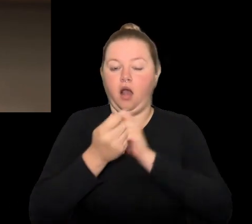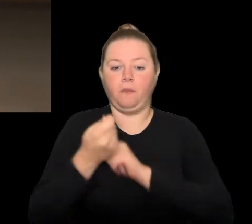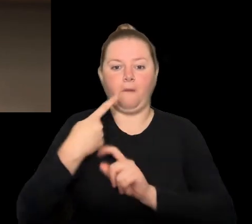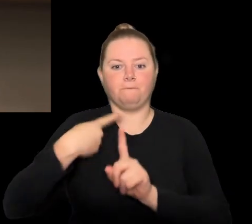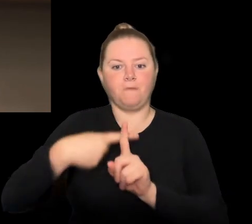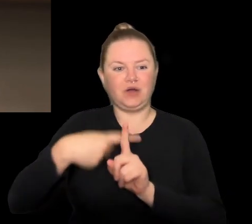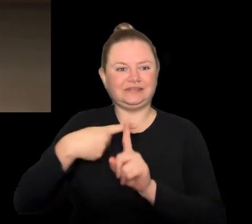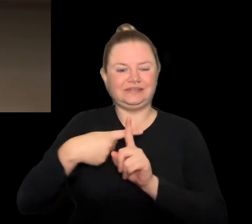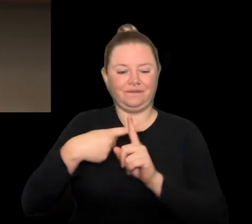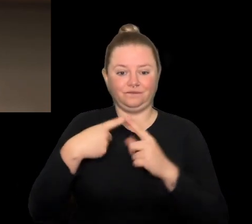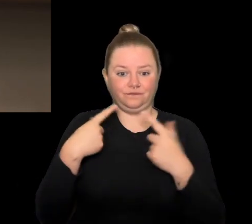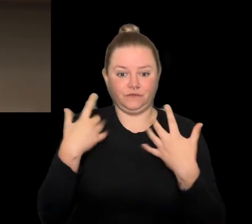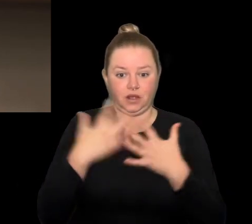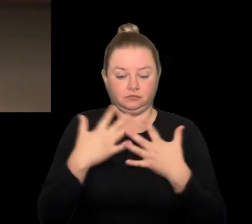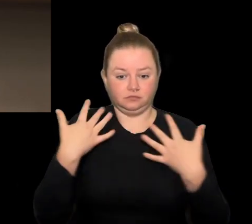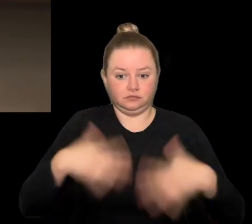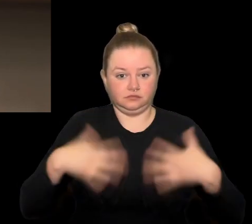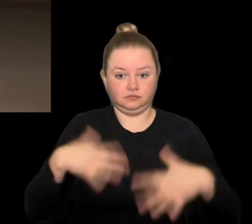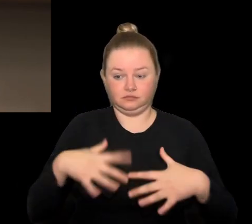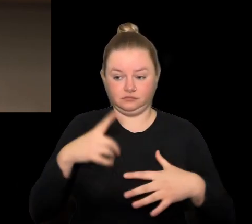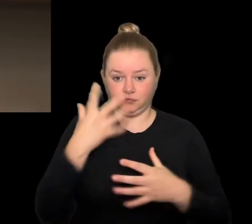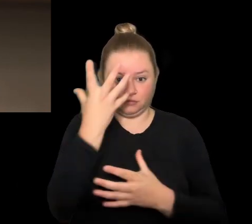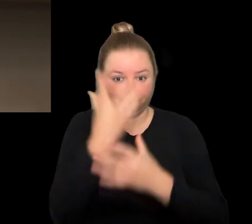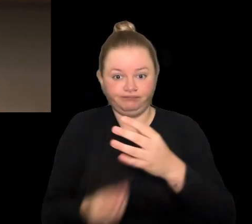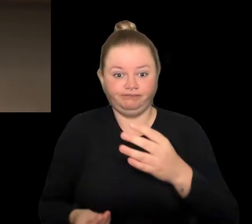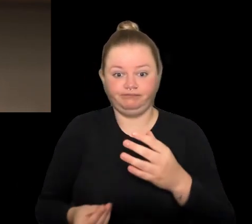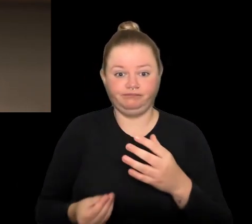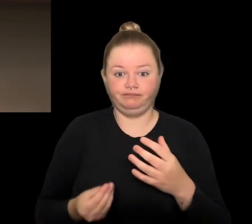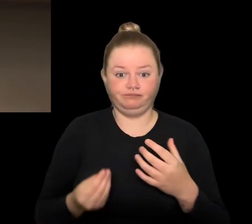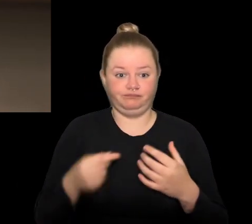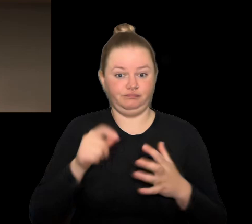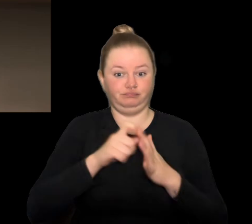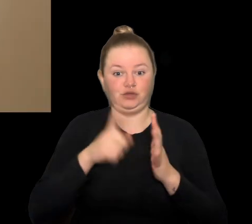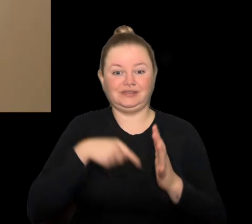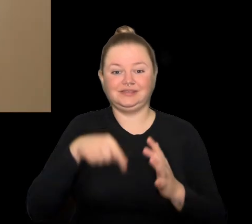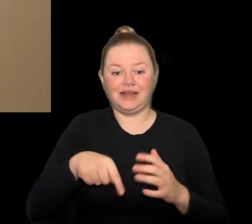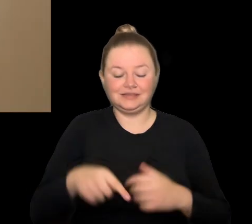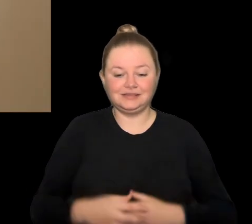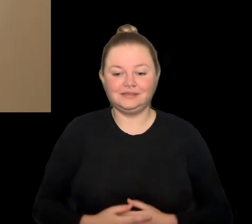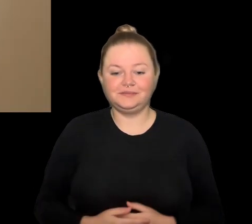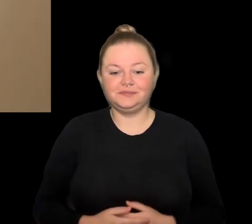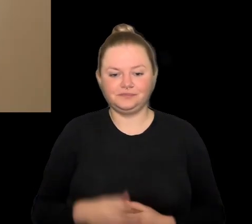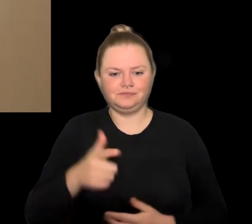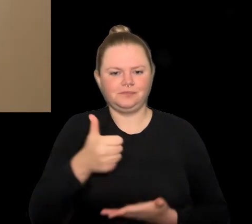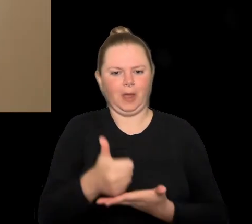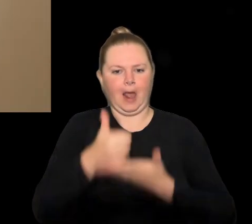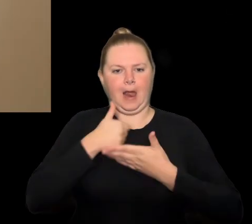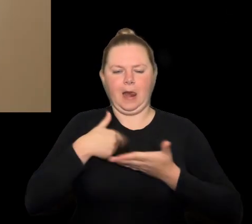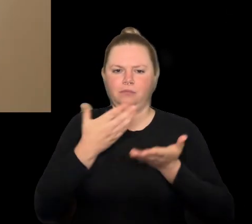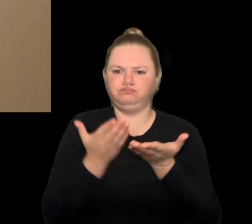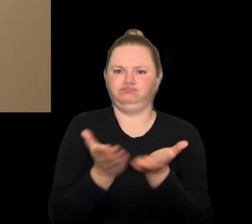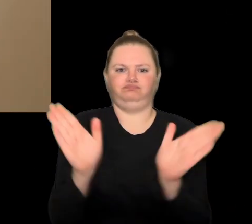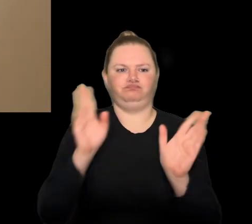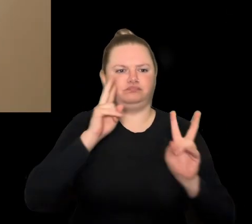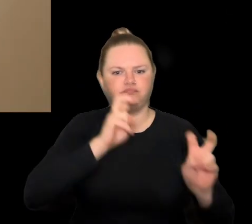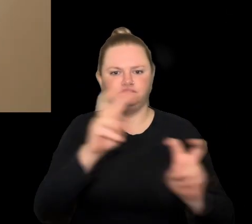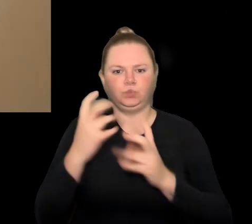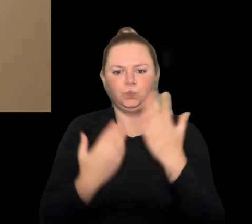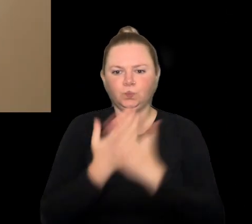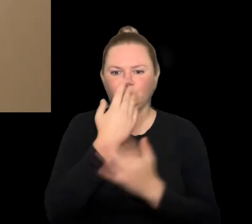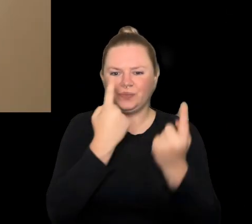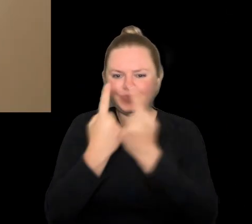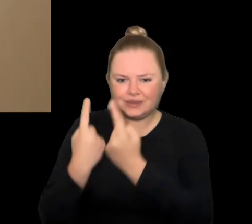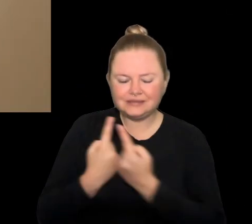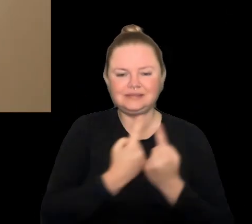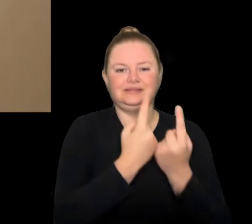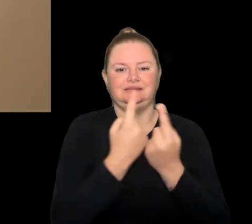almost become positive advocates for the project because they've become so invested in it. It's helping me explore new